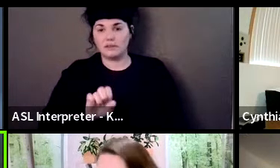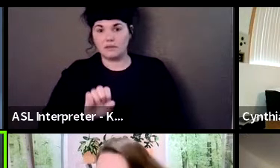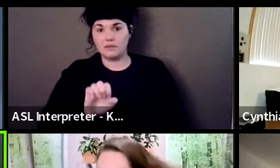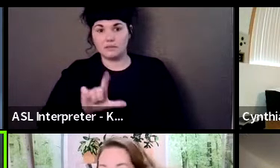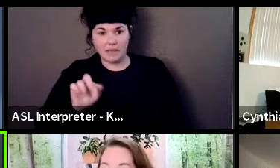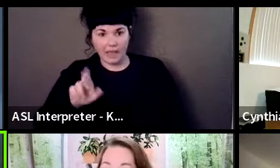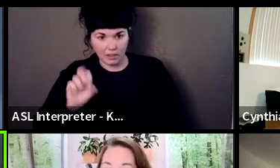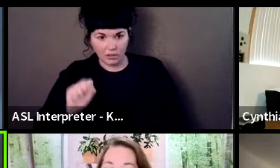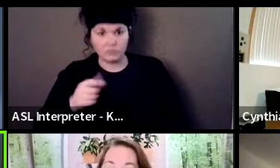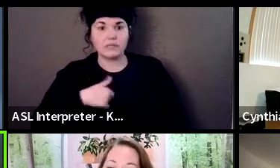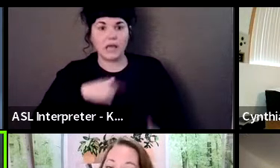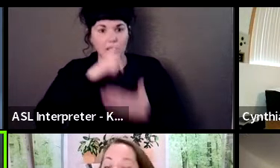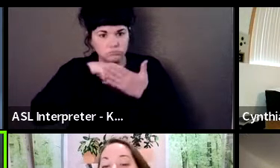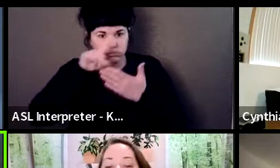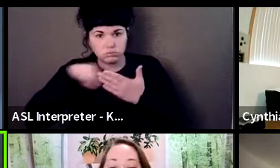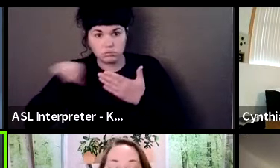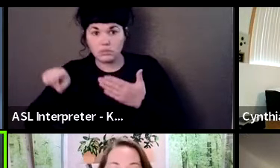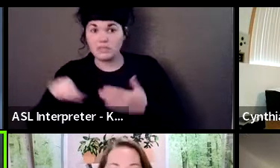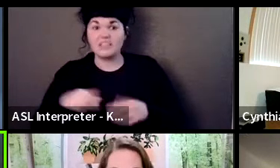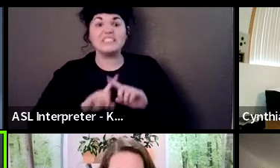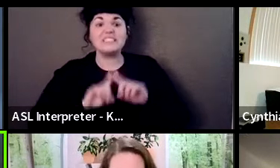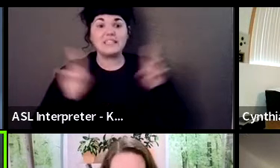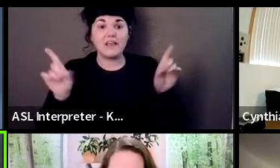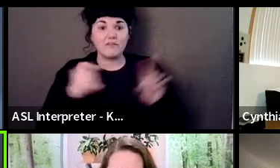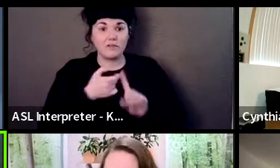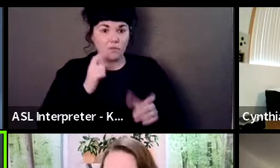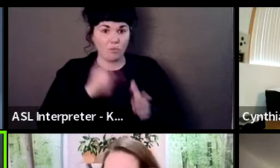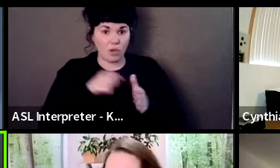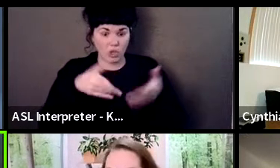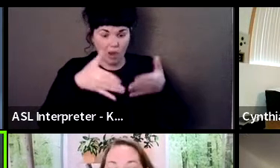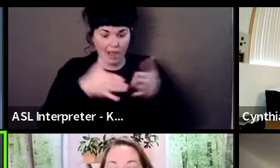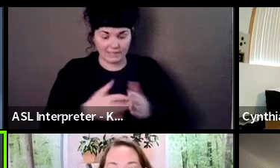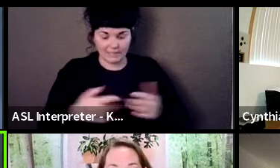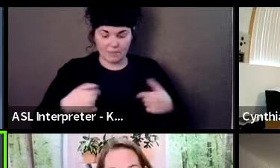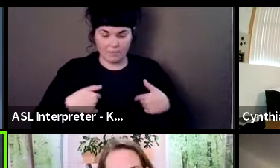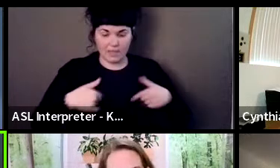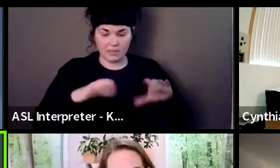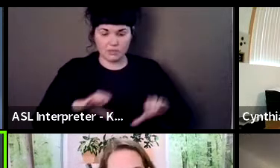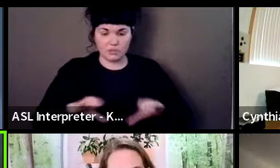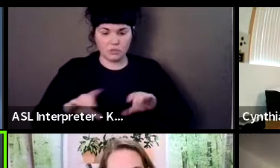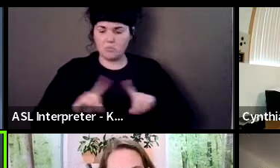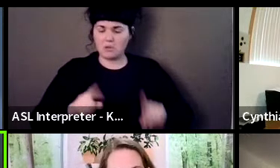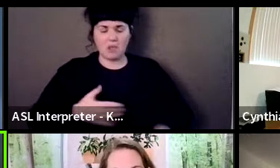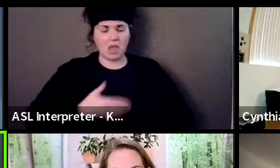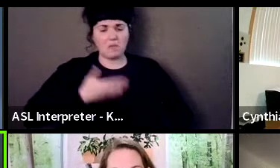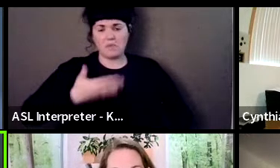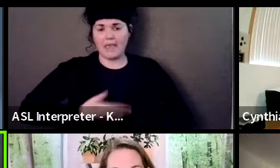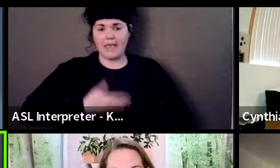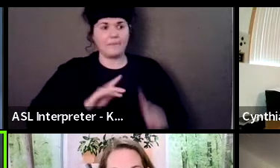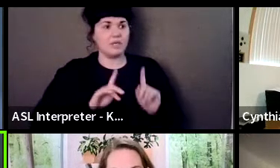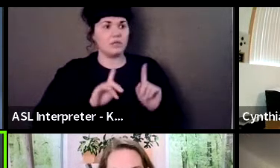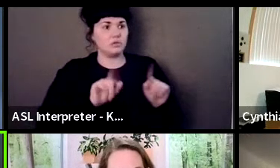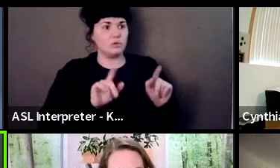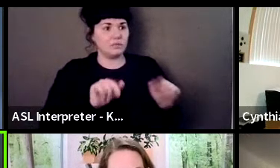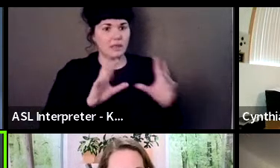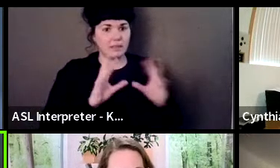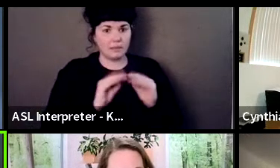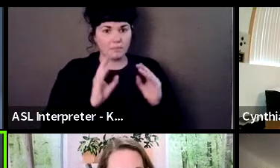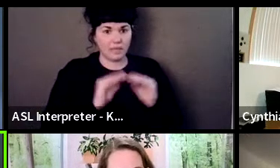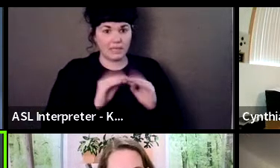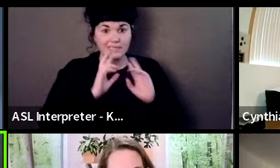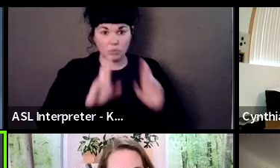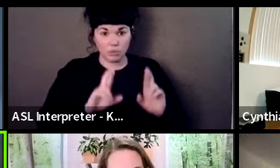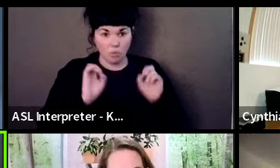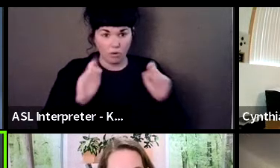happy to attend the meetings and report back anything that, you know, I found out there.